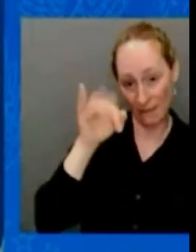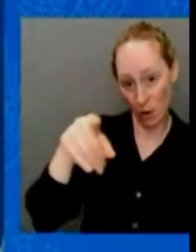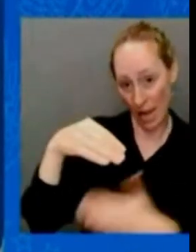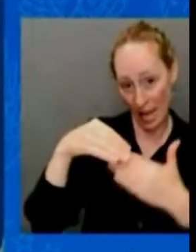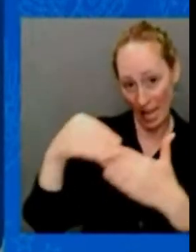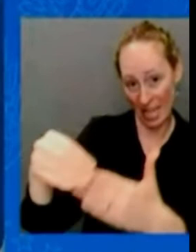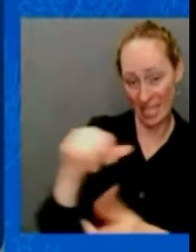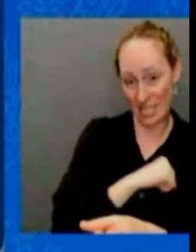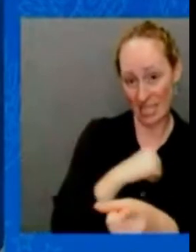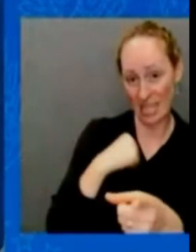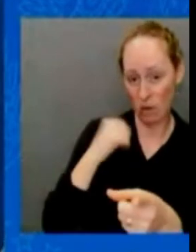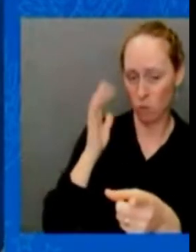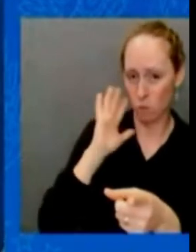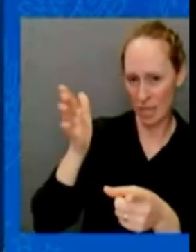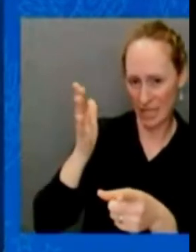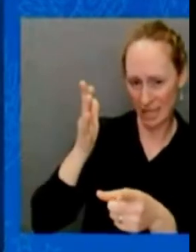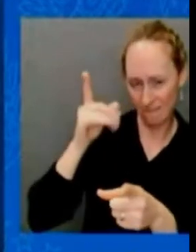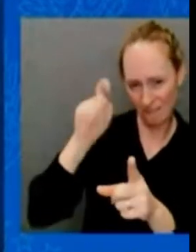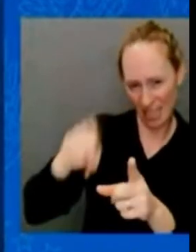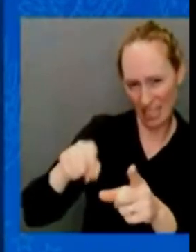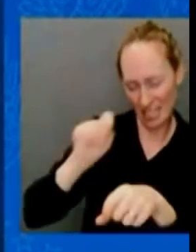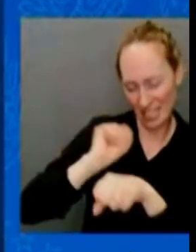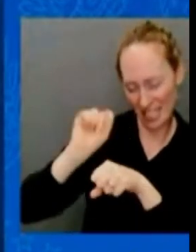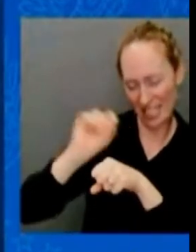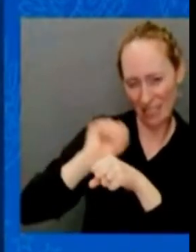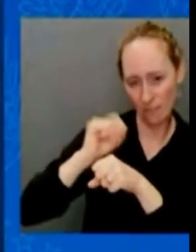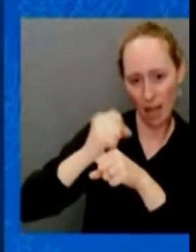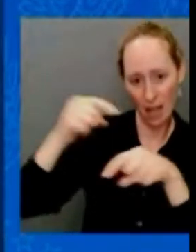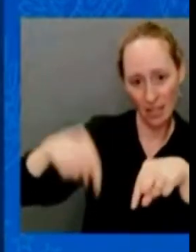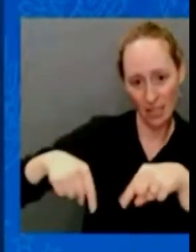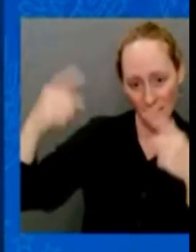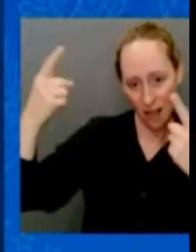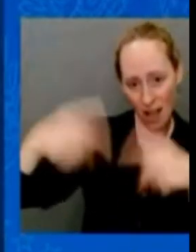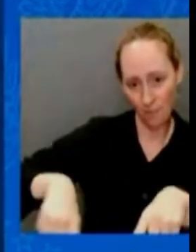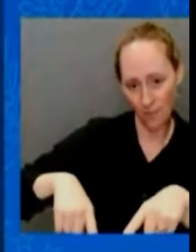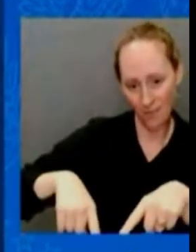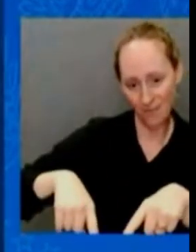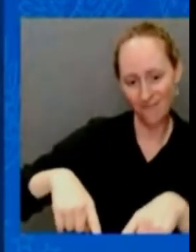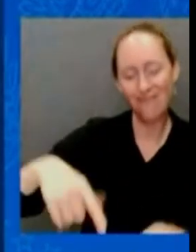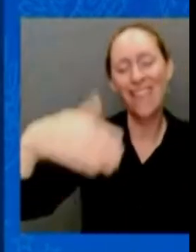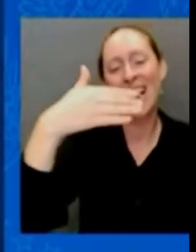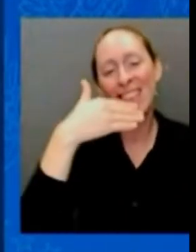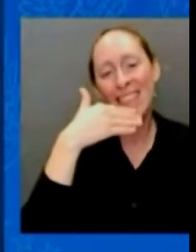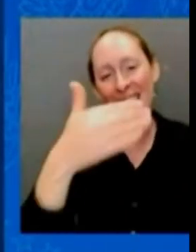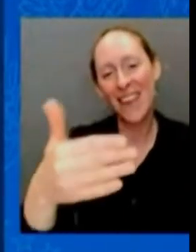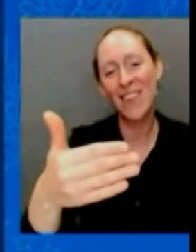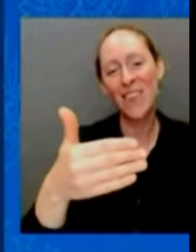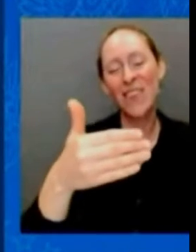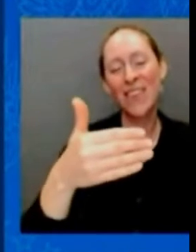only being our vision, but our closer. Thank you, Senator Schumer, for getting it across the finish line.